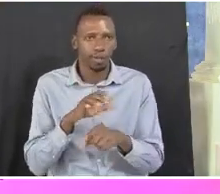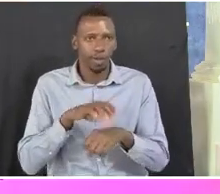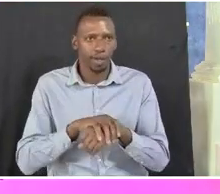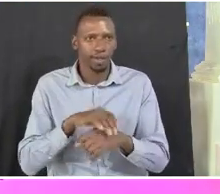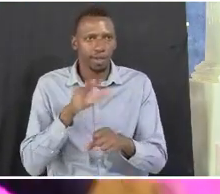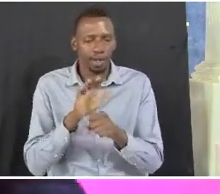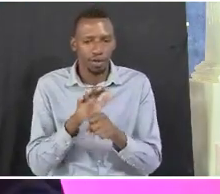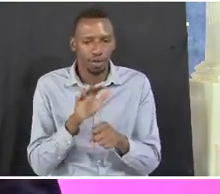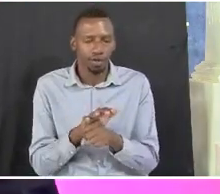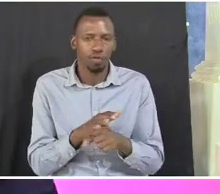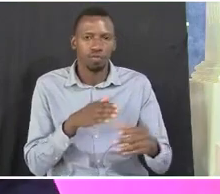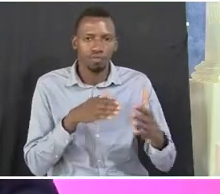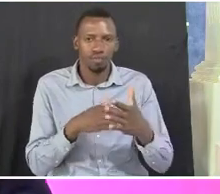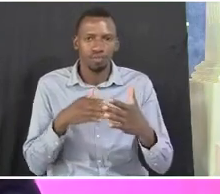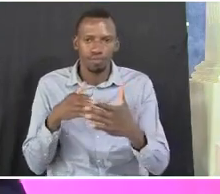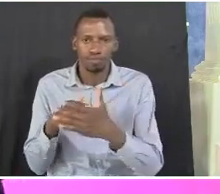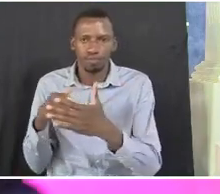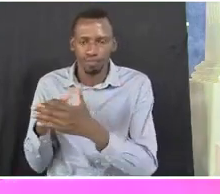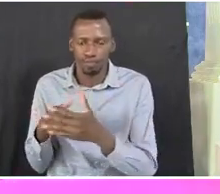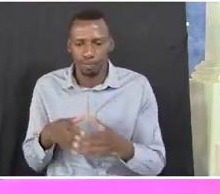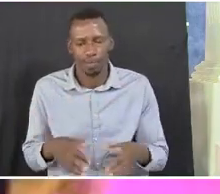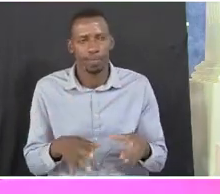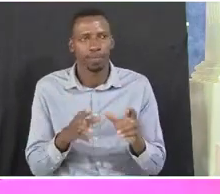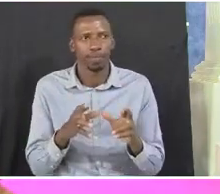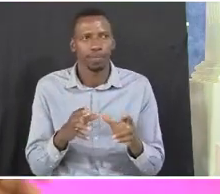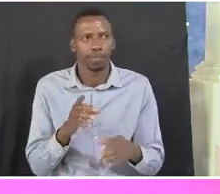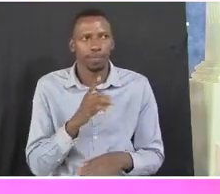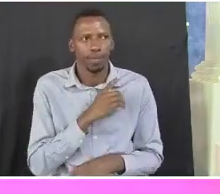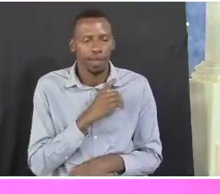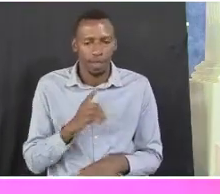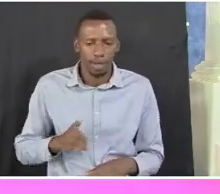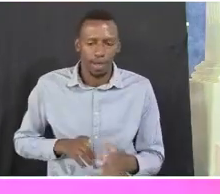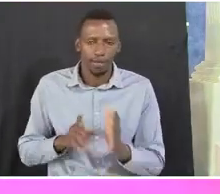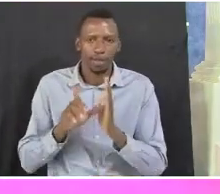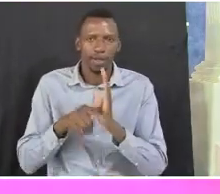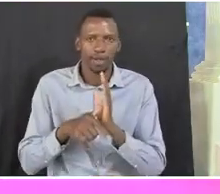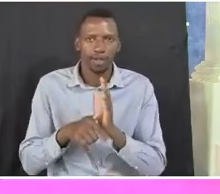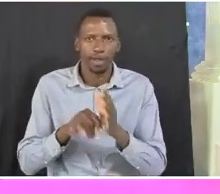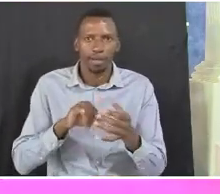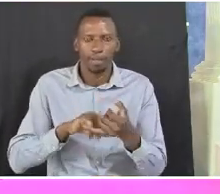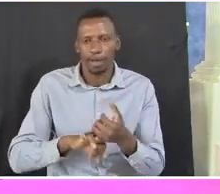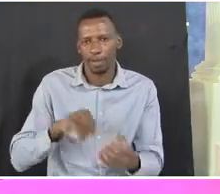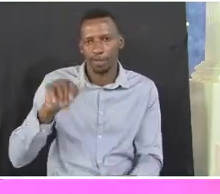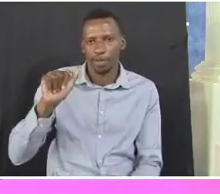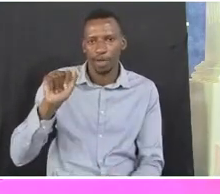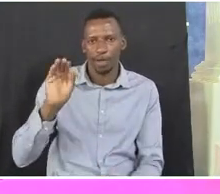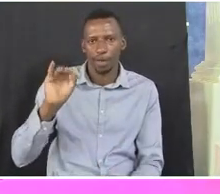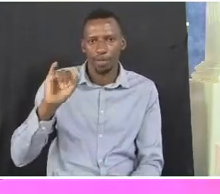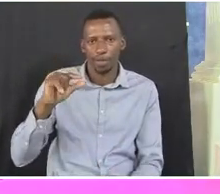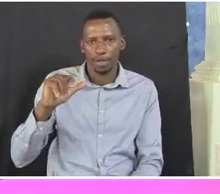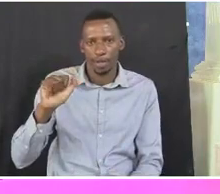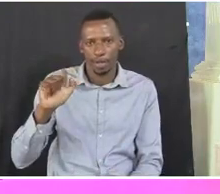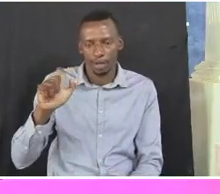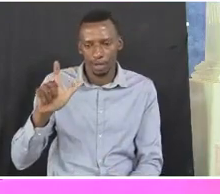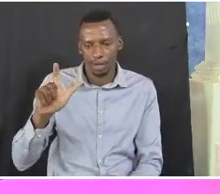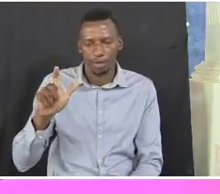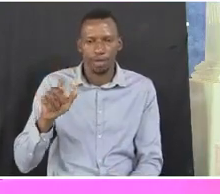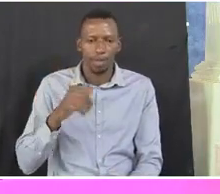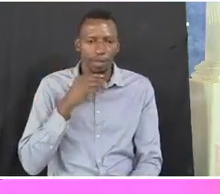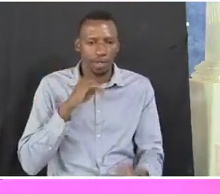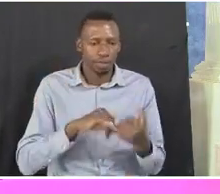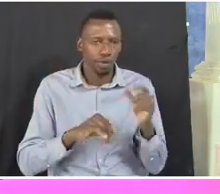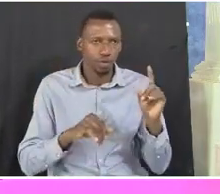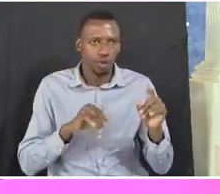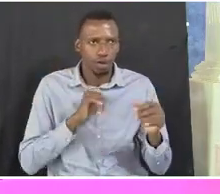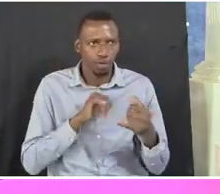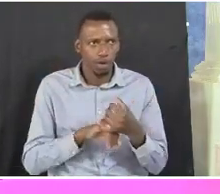stumbling blocks along the road. David afterward married Abigail. He was already the husband of one wife, but the custom